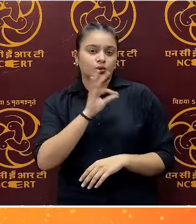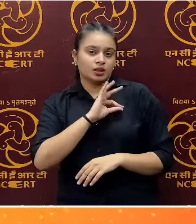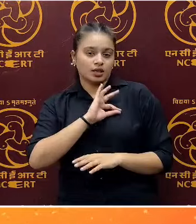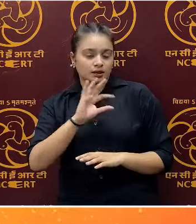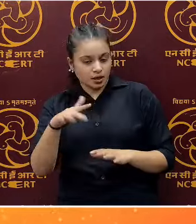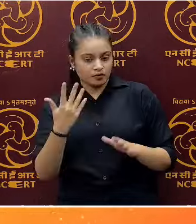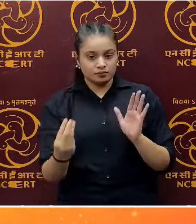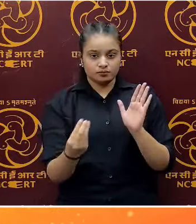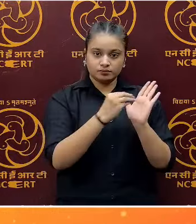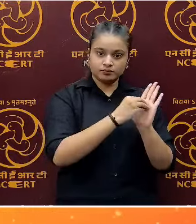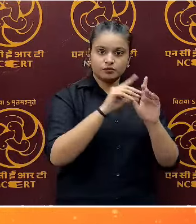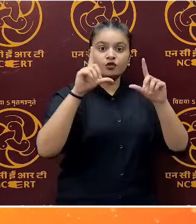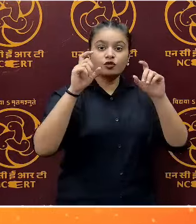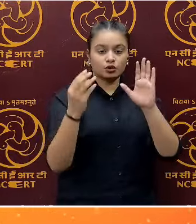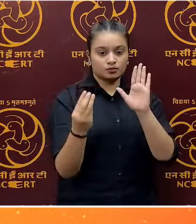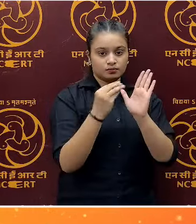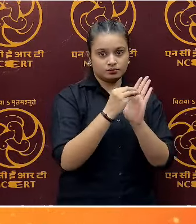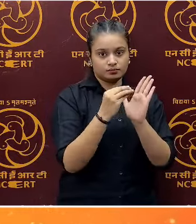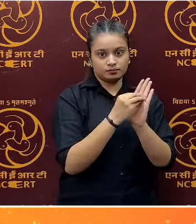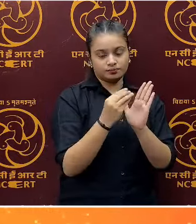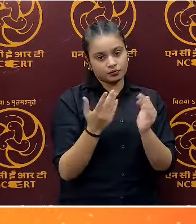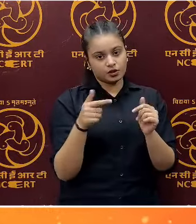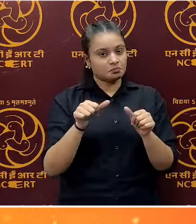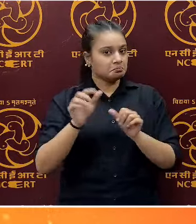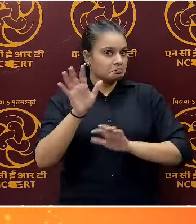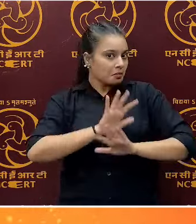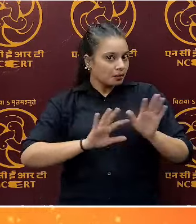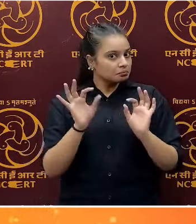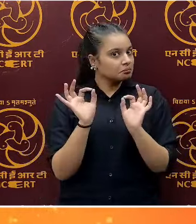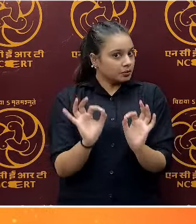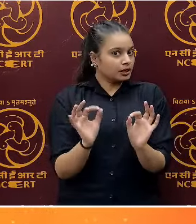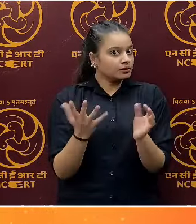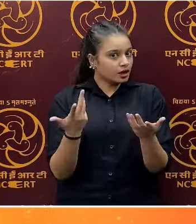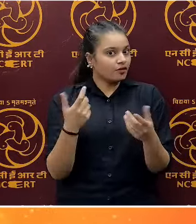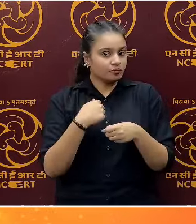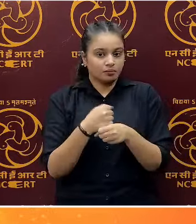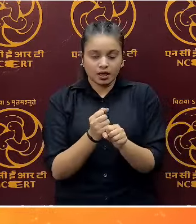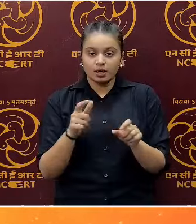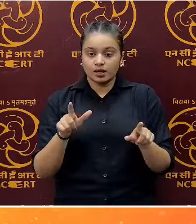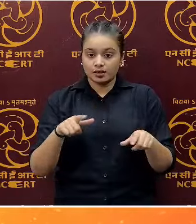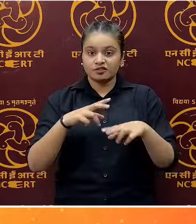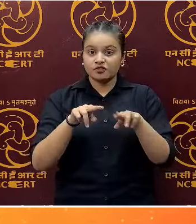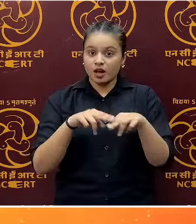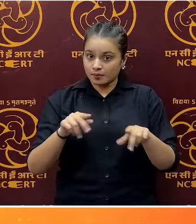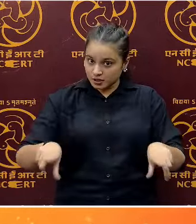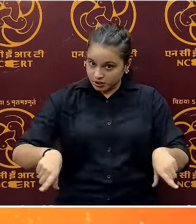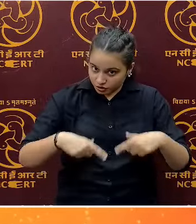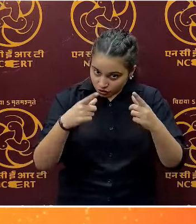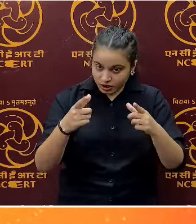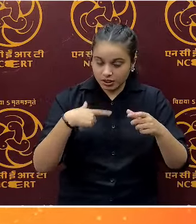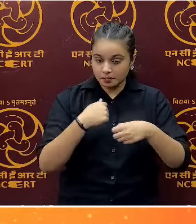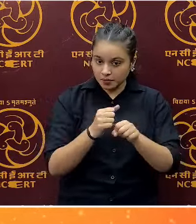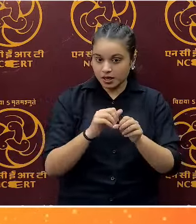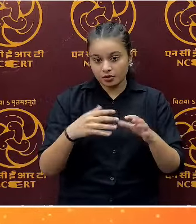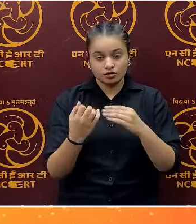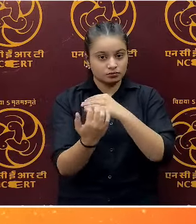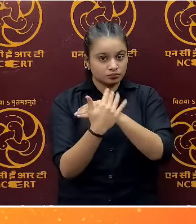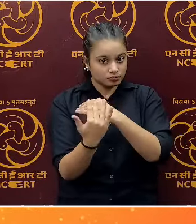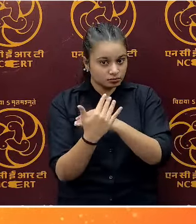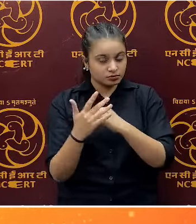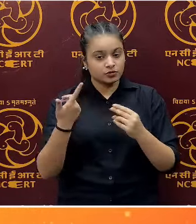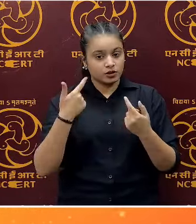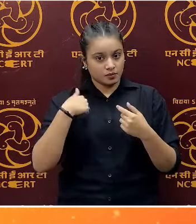picture in here. Right. So it's a wonderful activity, kids, for you. So create this family tree and send your responses to us. We want to know